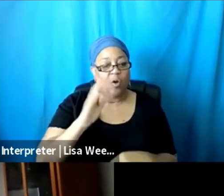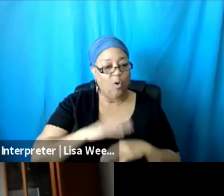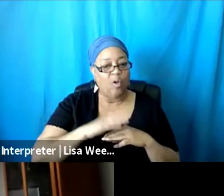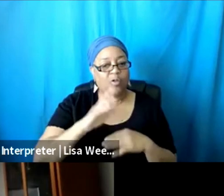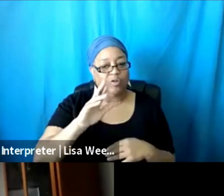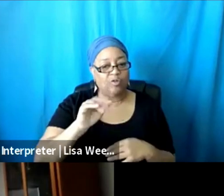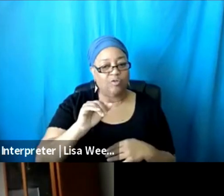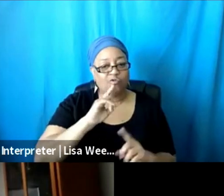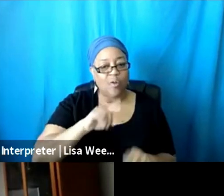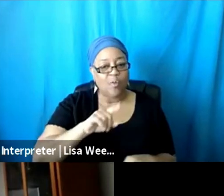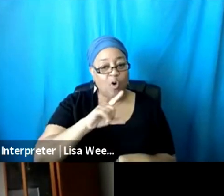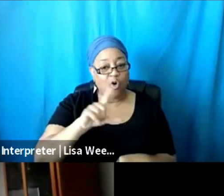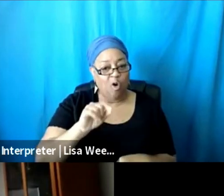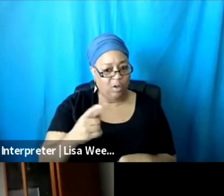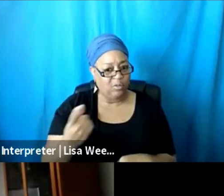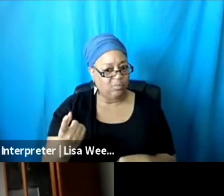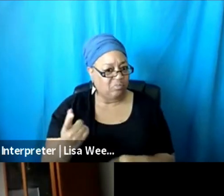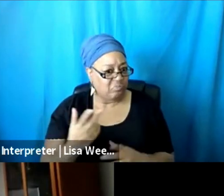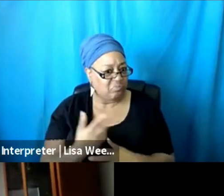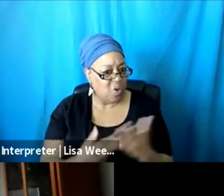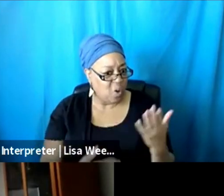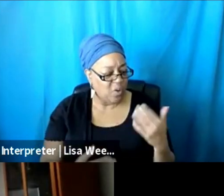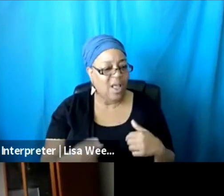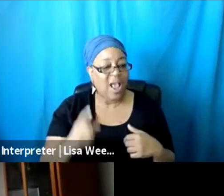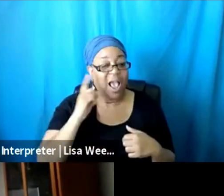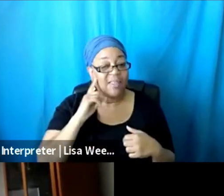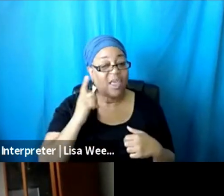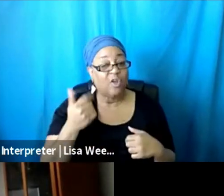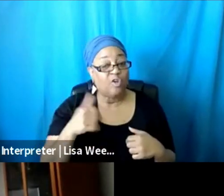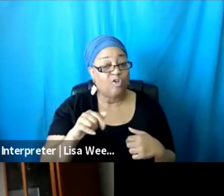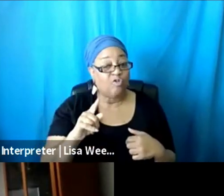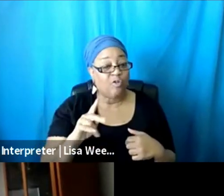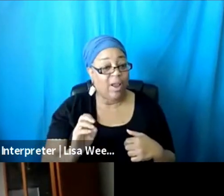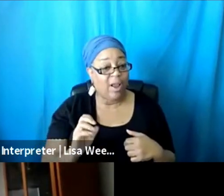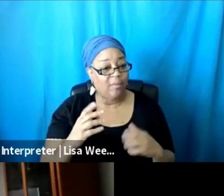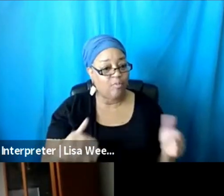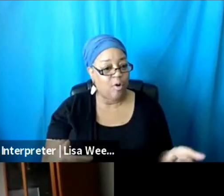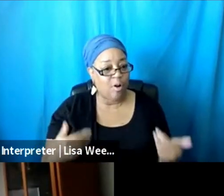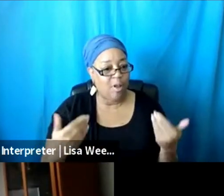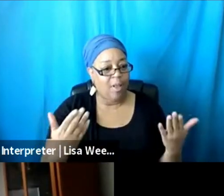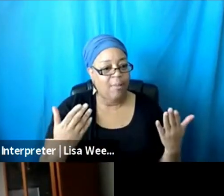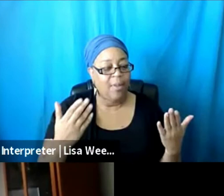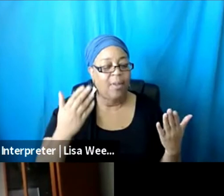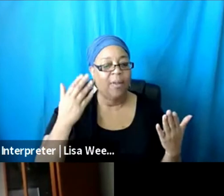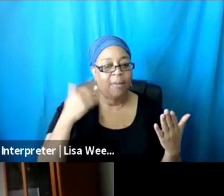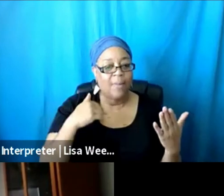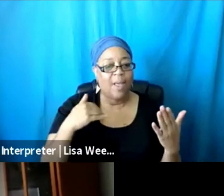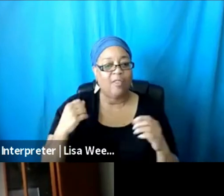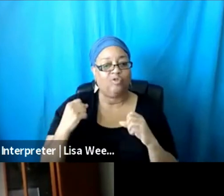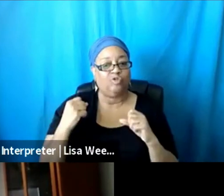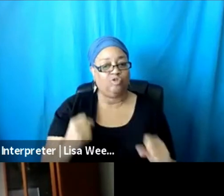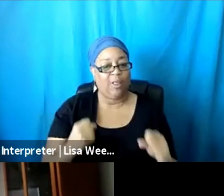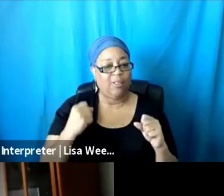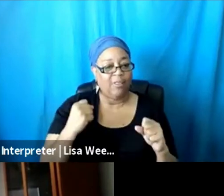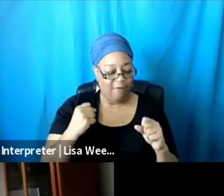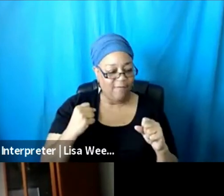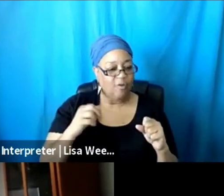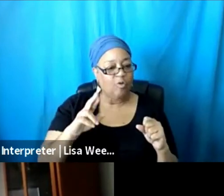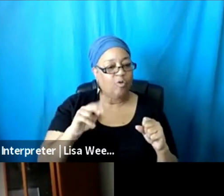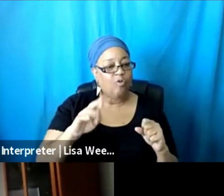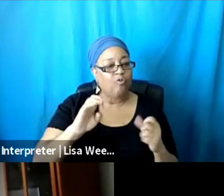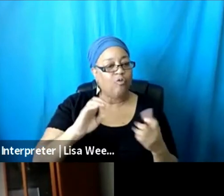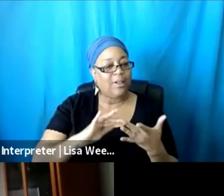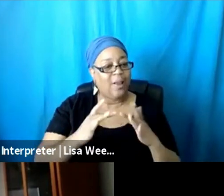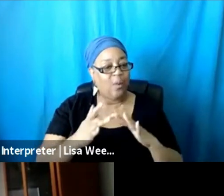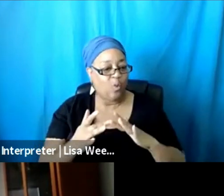both. And I think the grade is brought up by the strength of the freight rail network.